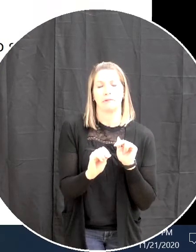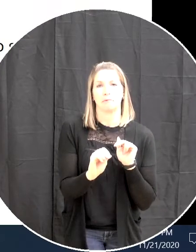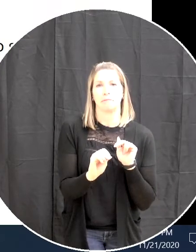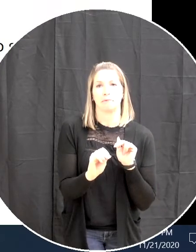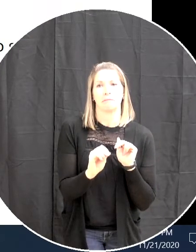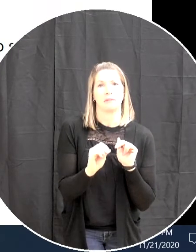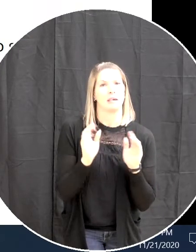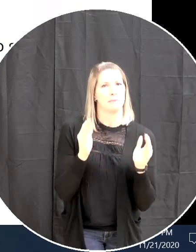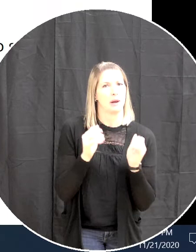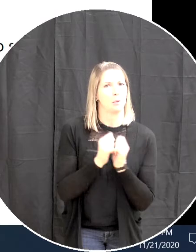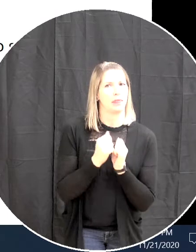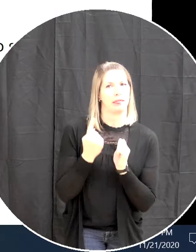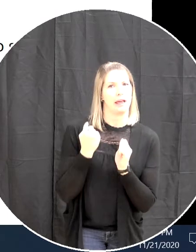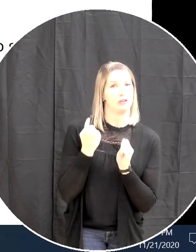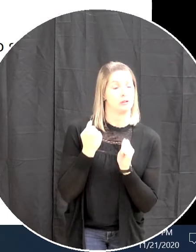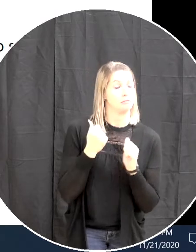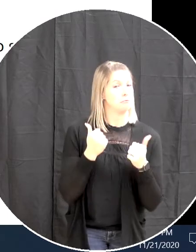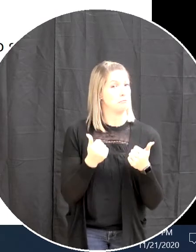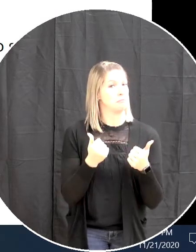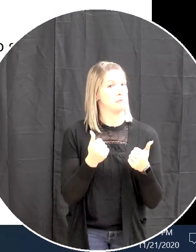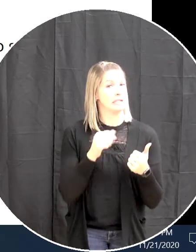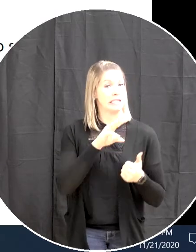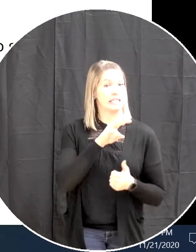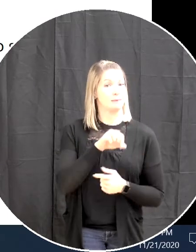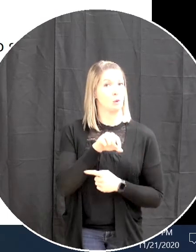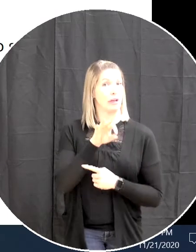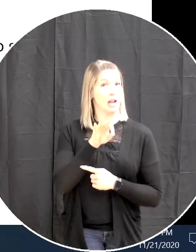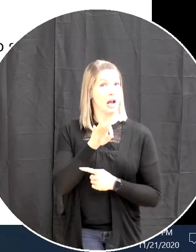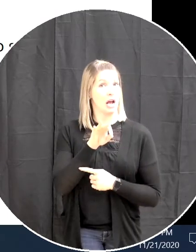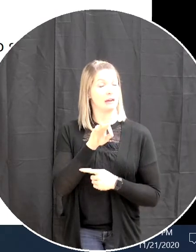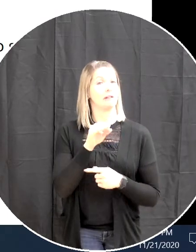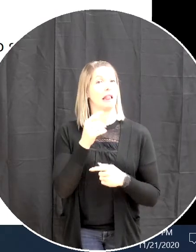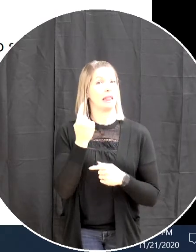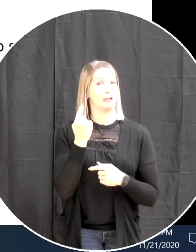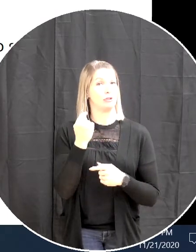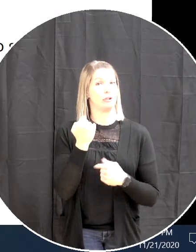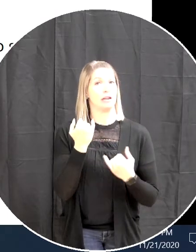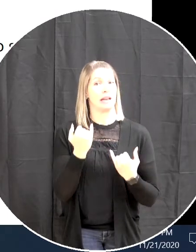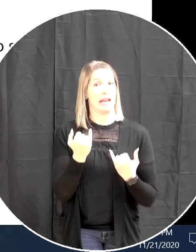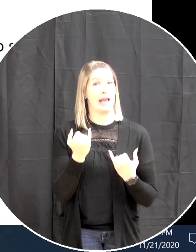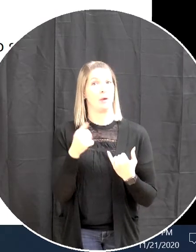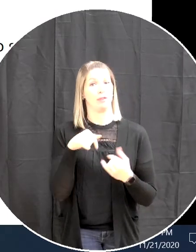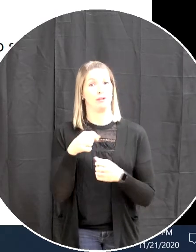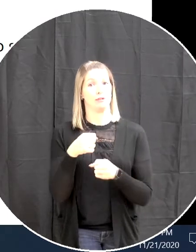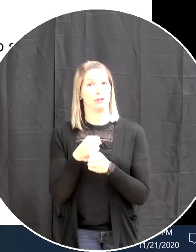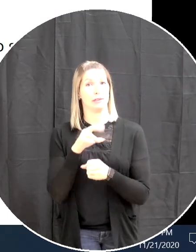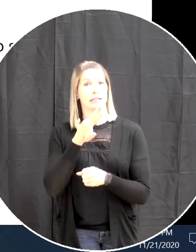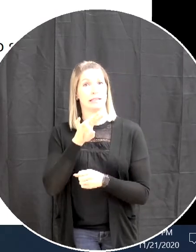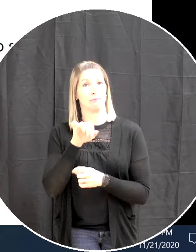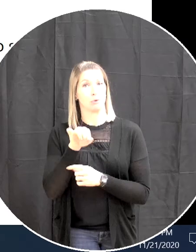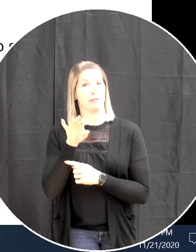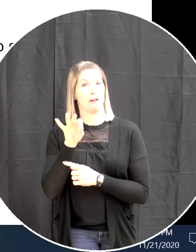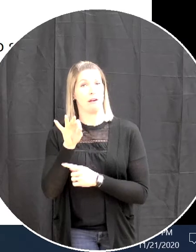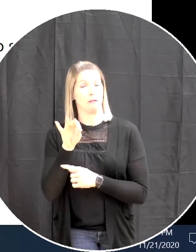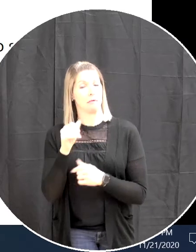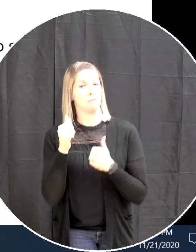With respect to extracurricular activities, the district always, in the provincial